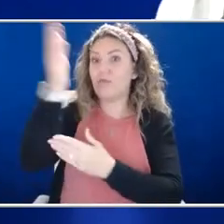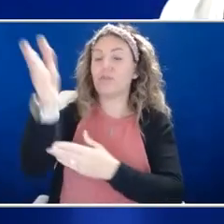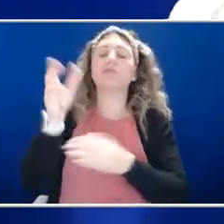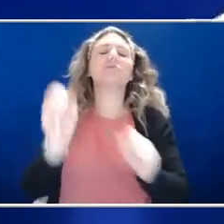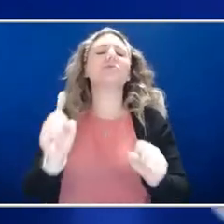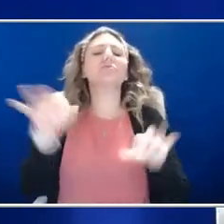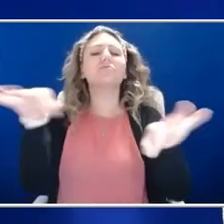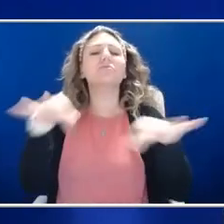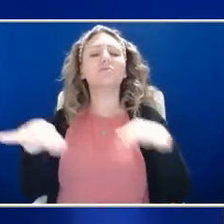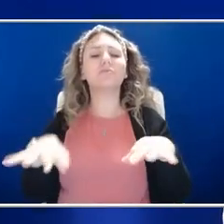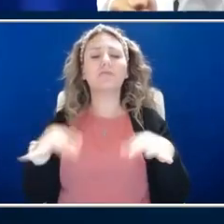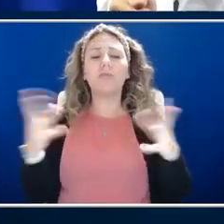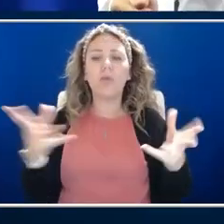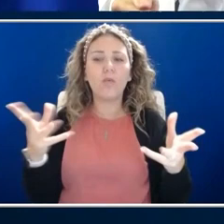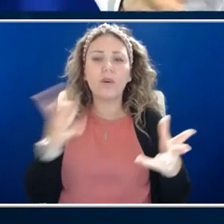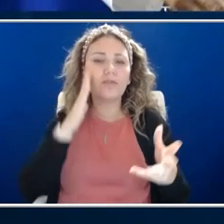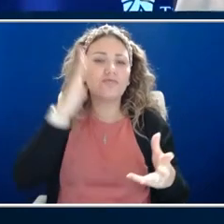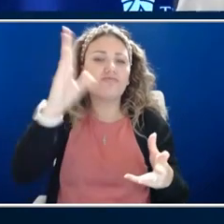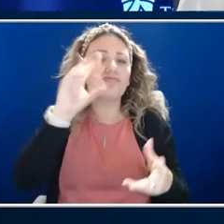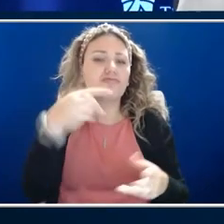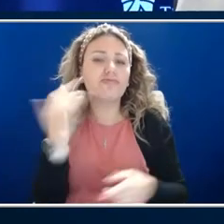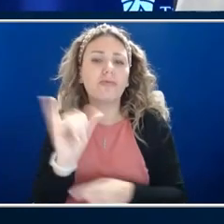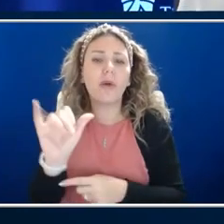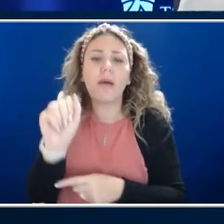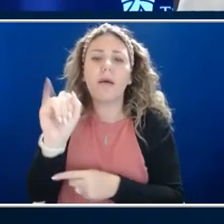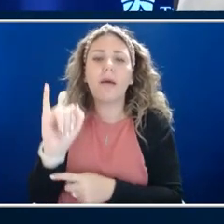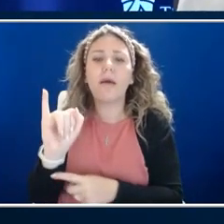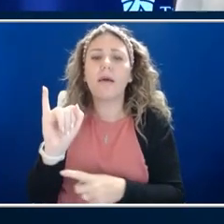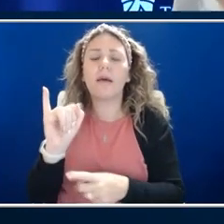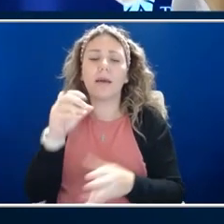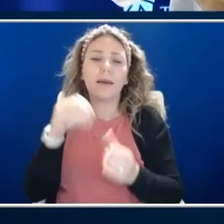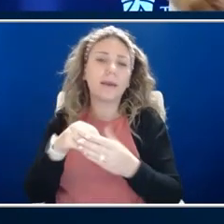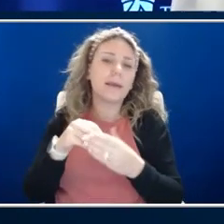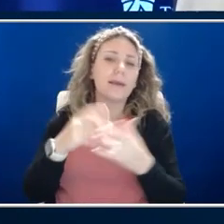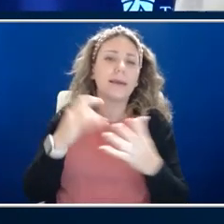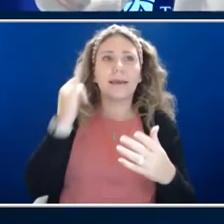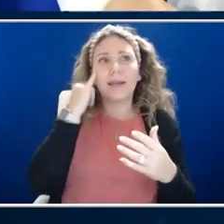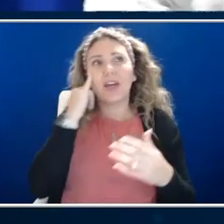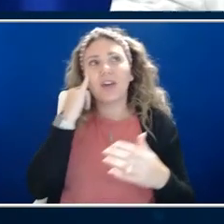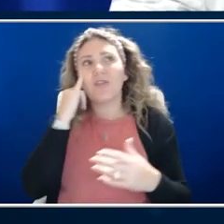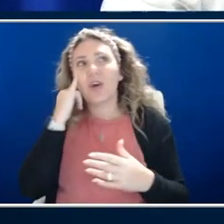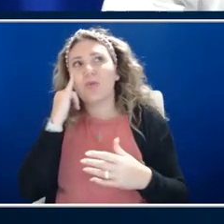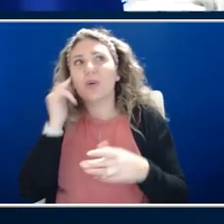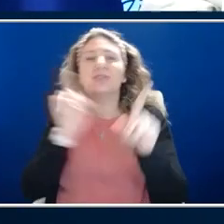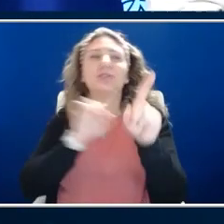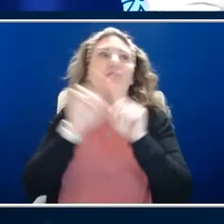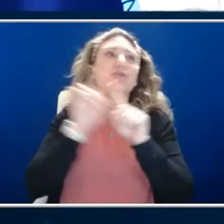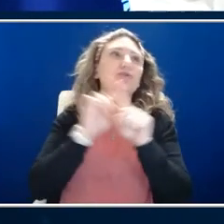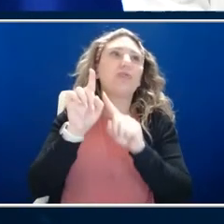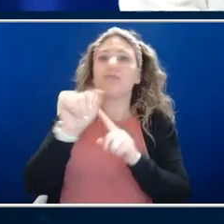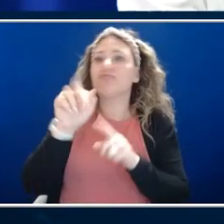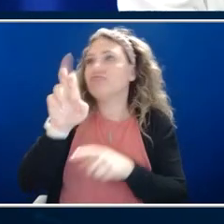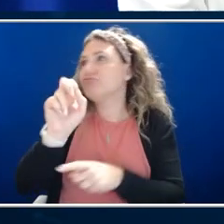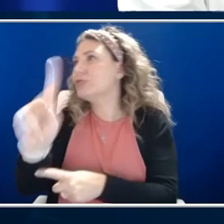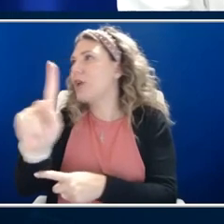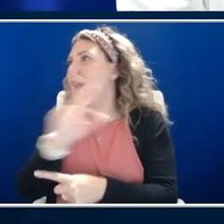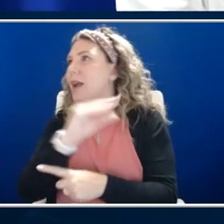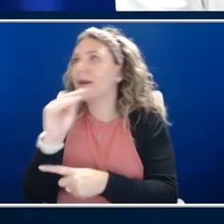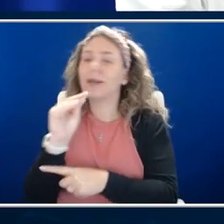about what is the future of AI in medicine. If I watch Star Trek and Star Wars, it sort of displaces people. Is that what do you see that